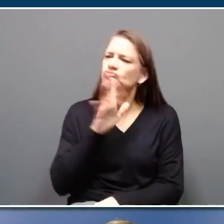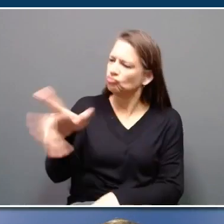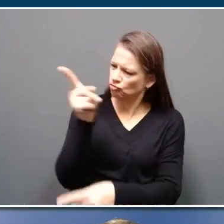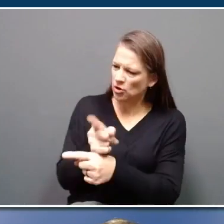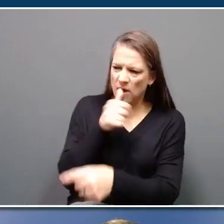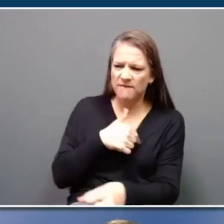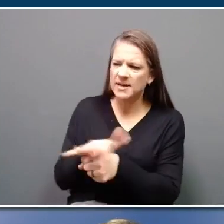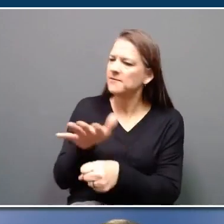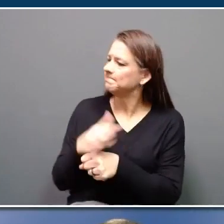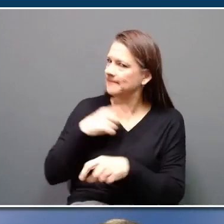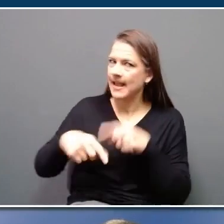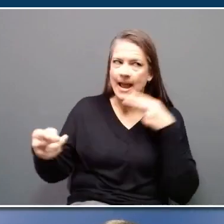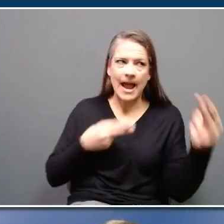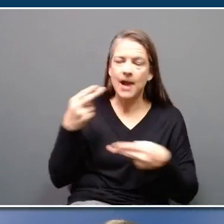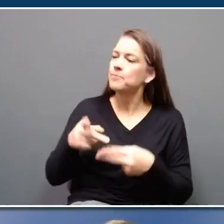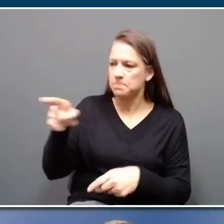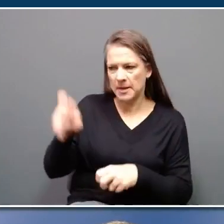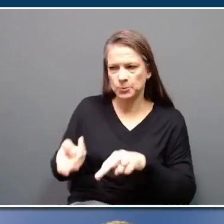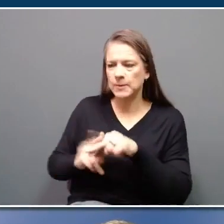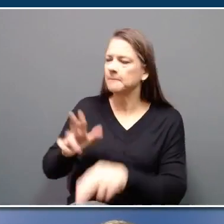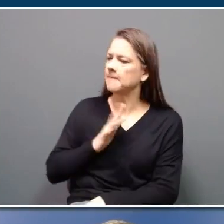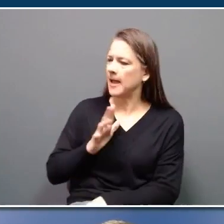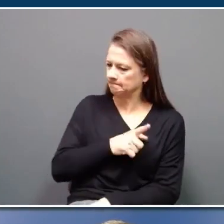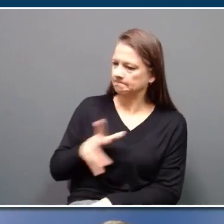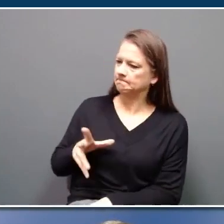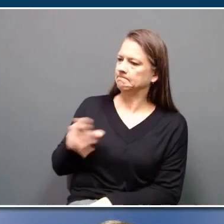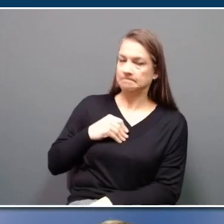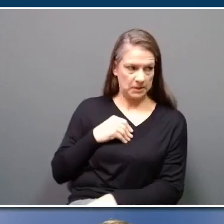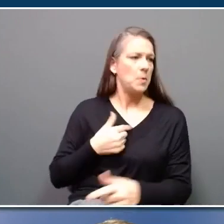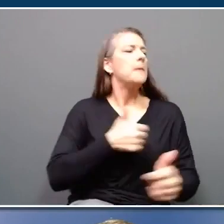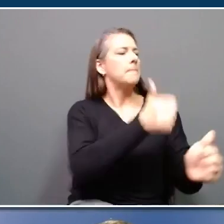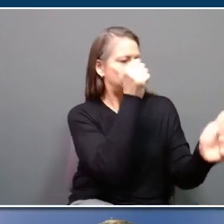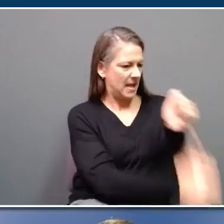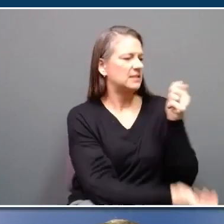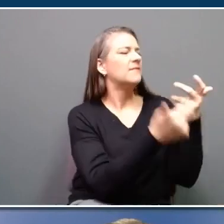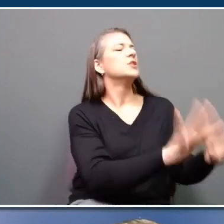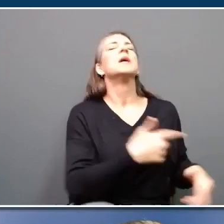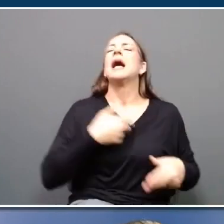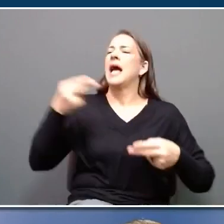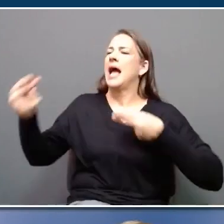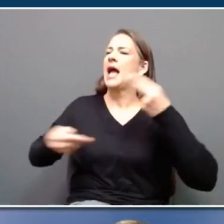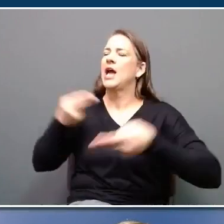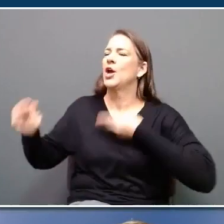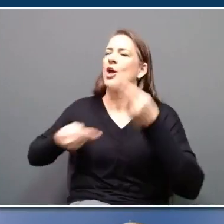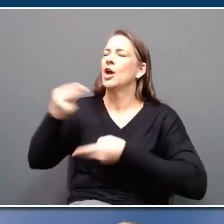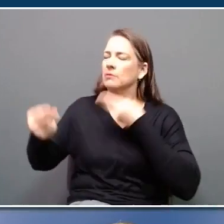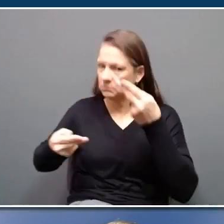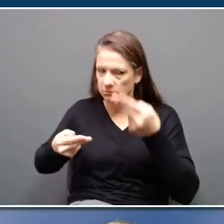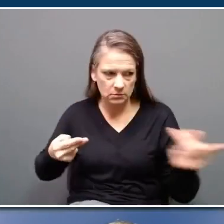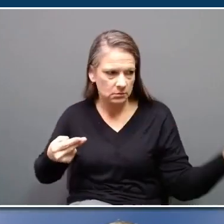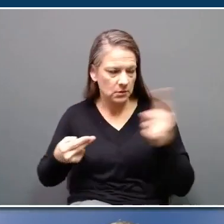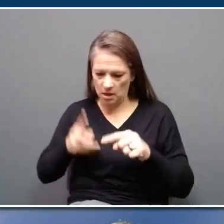can't hire enough people unless you raise them. So we got that legislation passed. We started hiring corrections officers, and then they came in and whacked